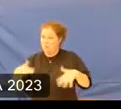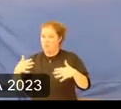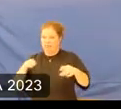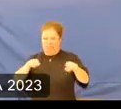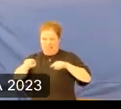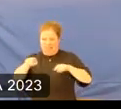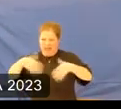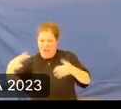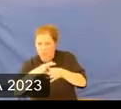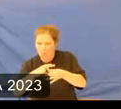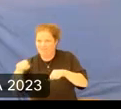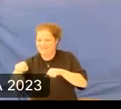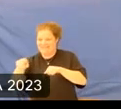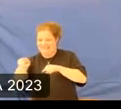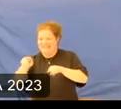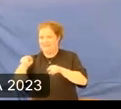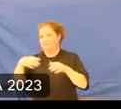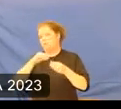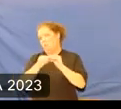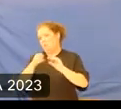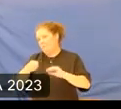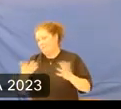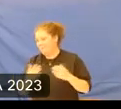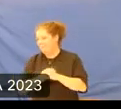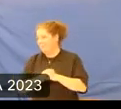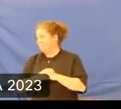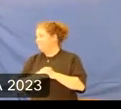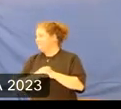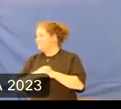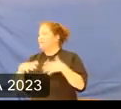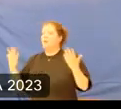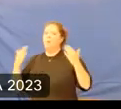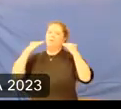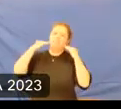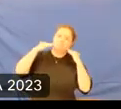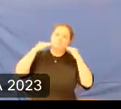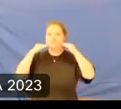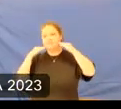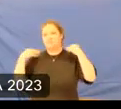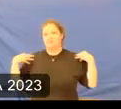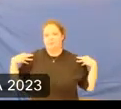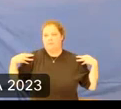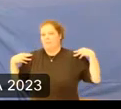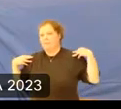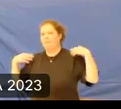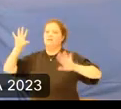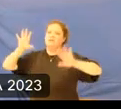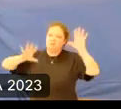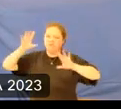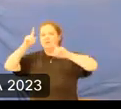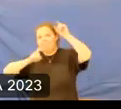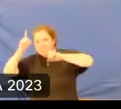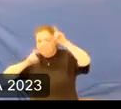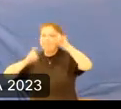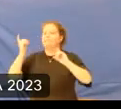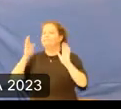So here you have a speaker, and there's torso movement, head posture, hand gesture, speech, mouth